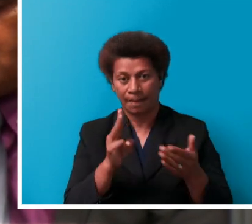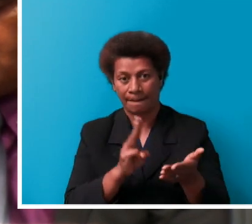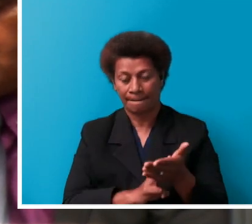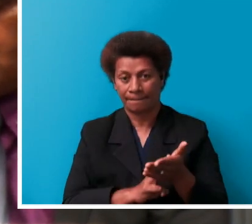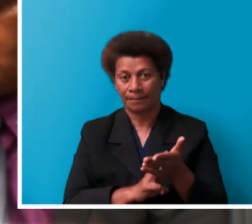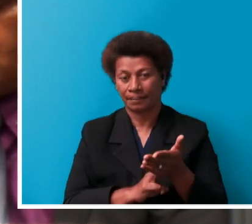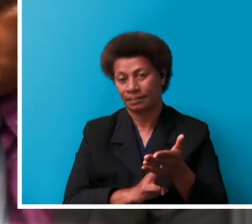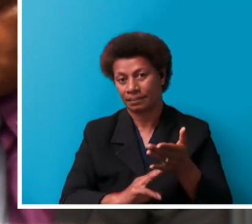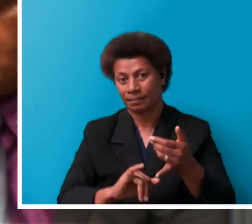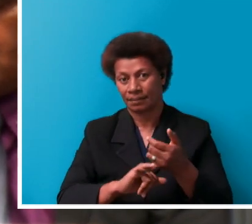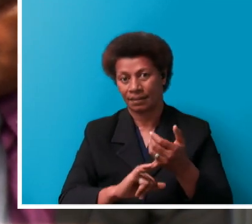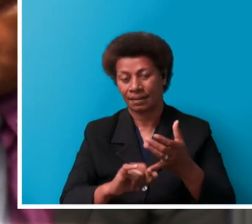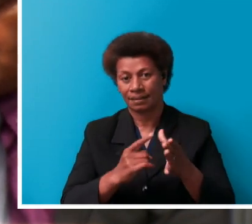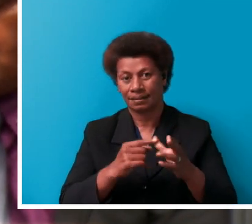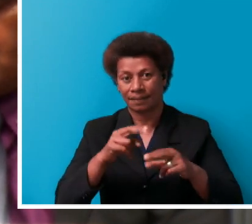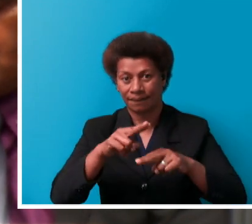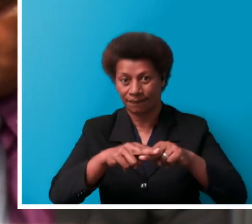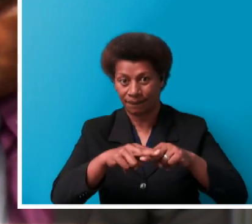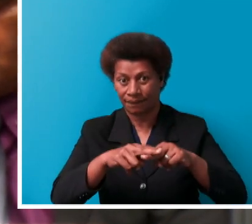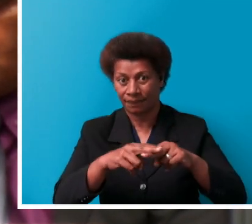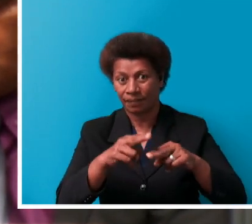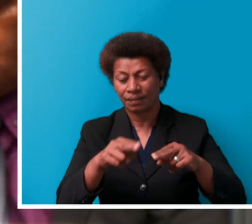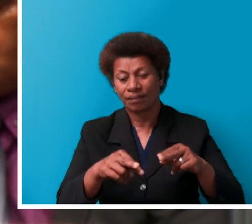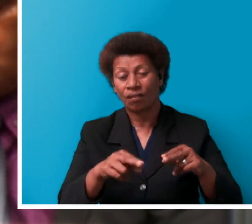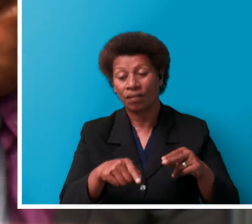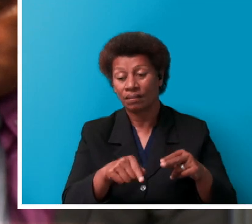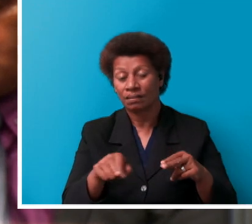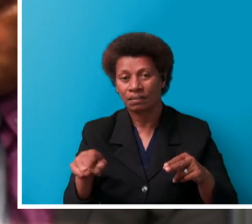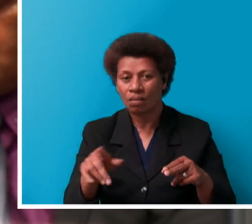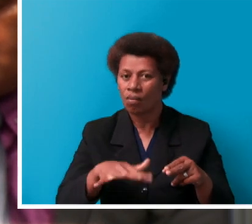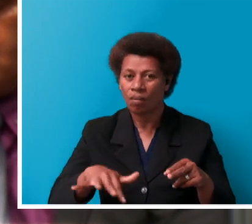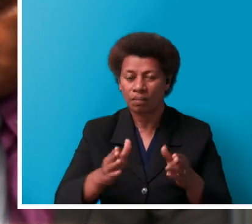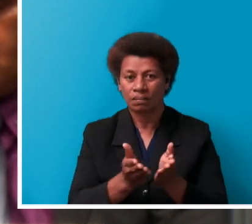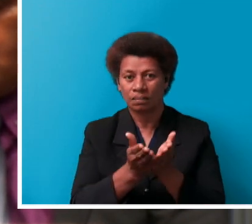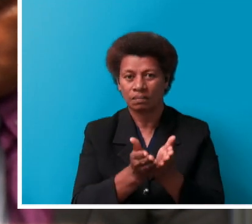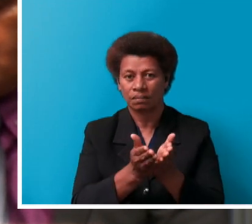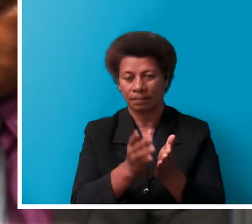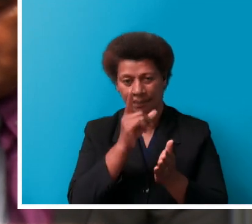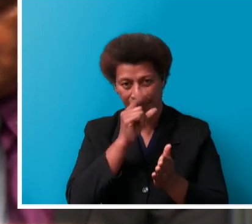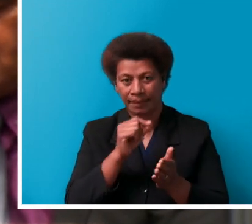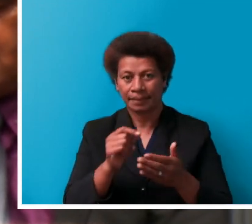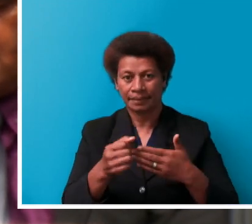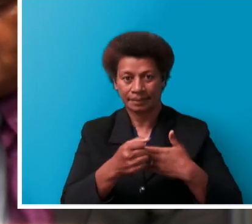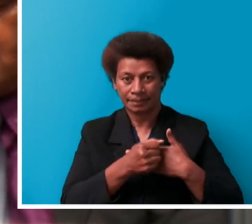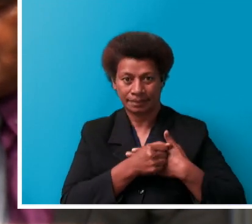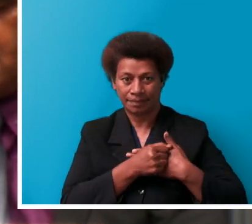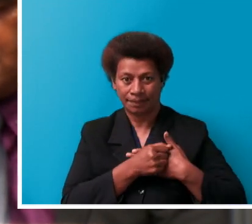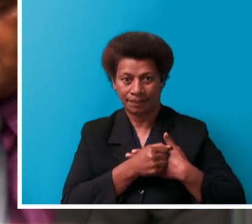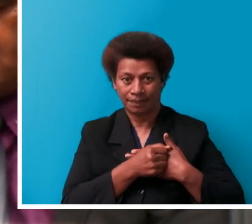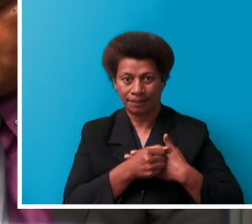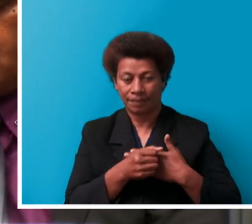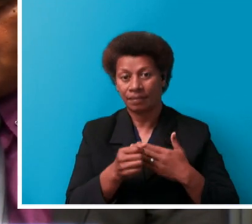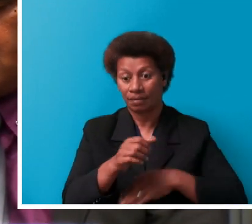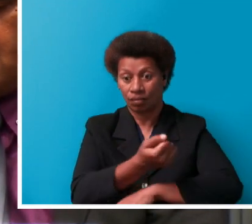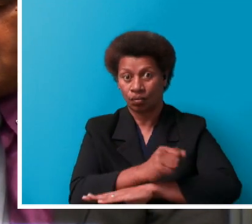upgrading navigational aids and beacons to ensure that vessels can safely transit through Fiji waters,